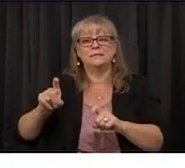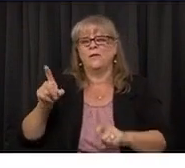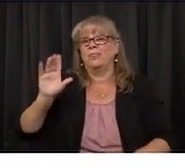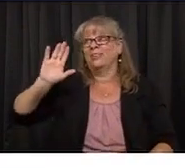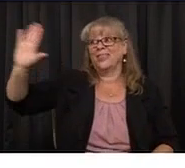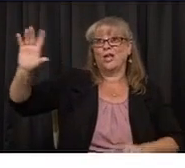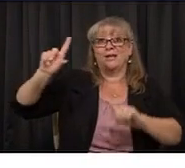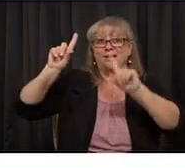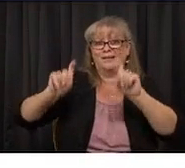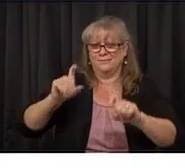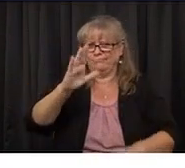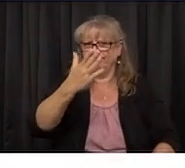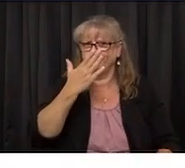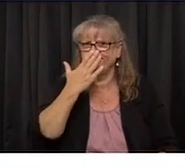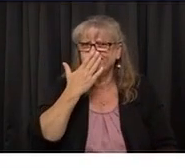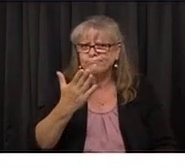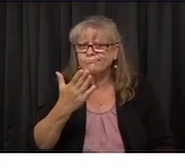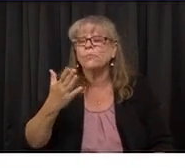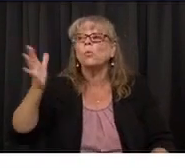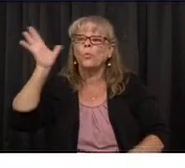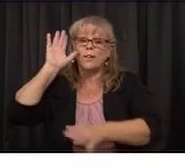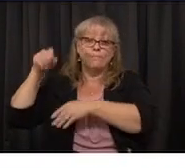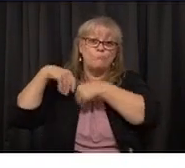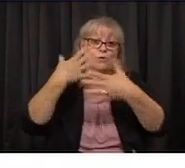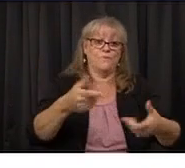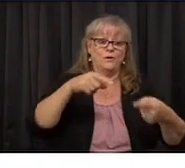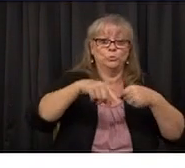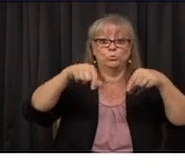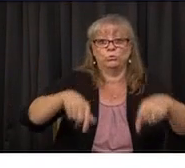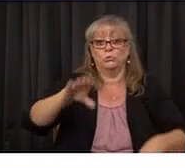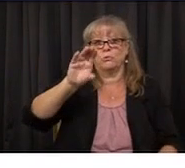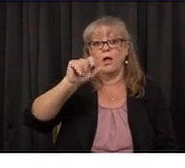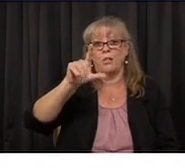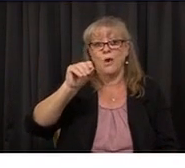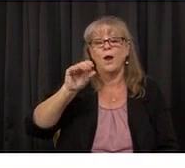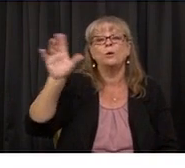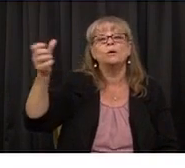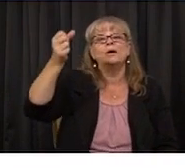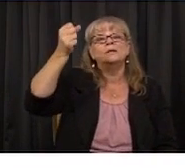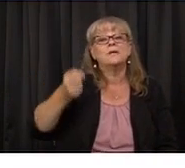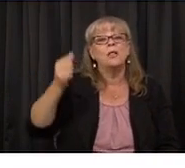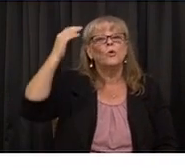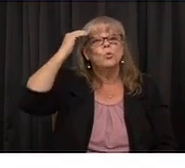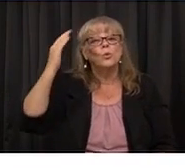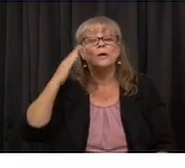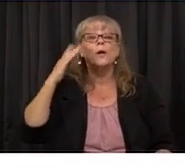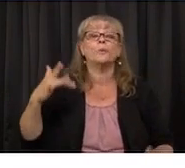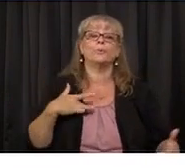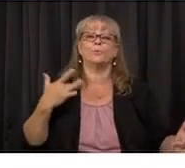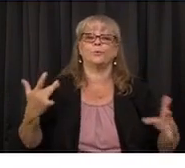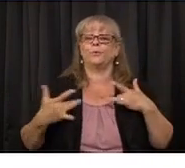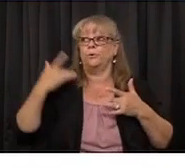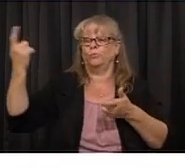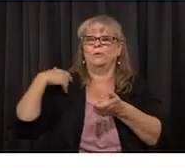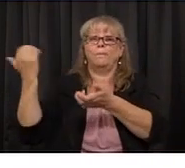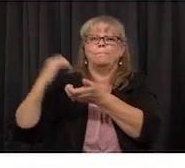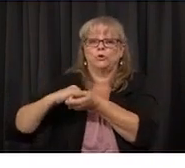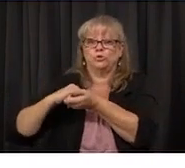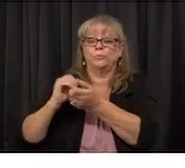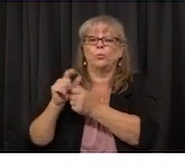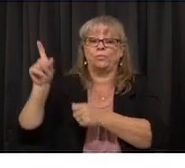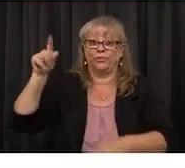as specified performs from our South Korean manufacturers. We're very excited about that. It's a great relationship. It's worked out great for the